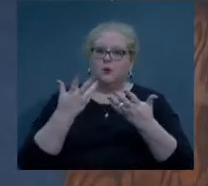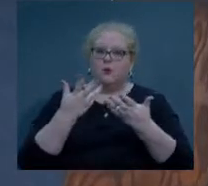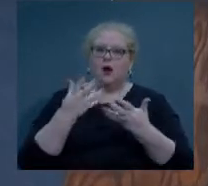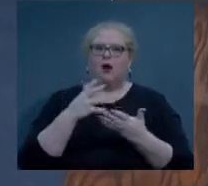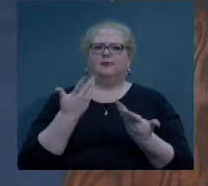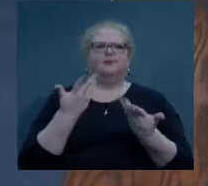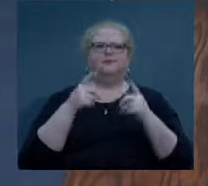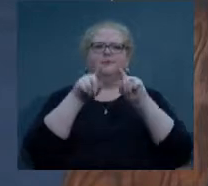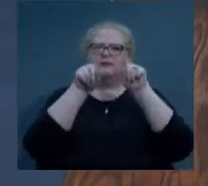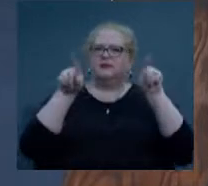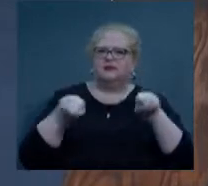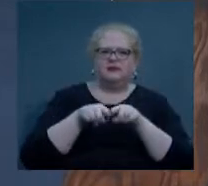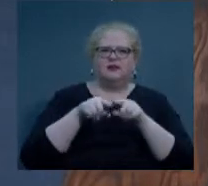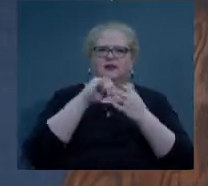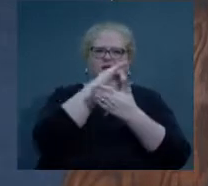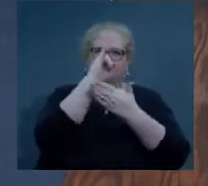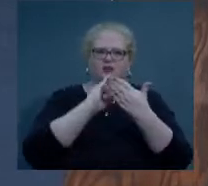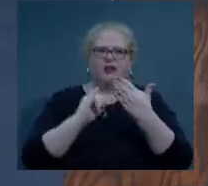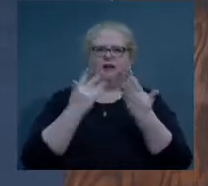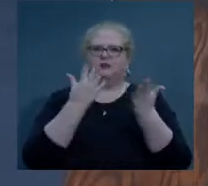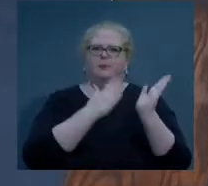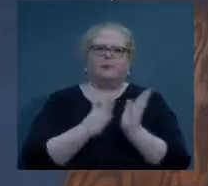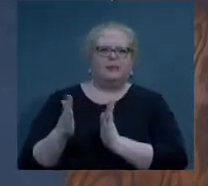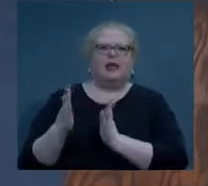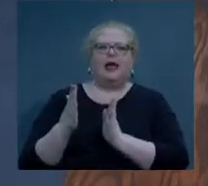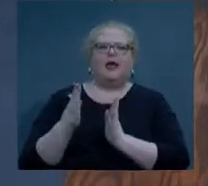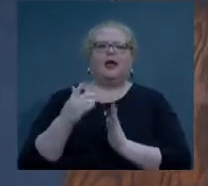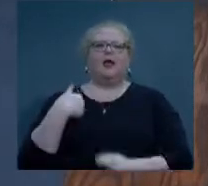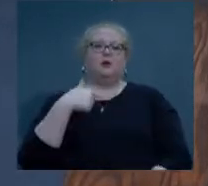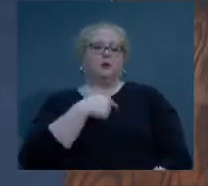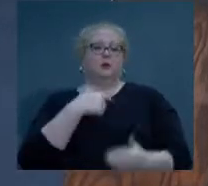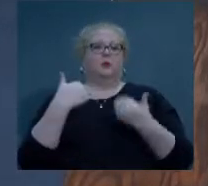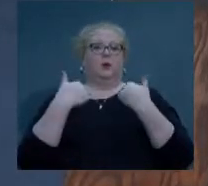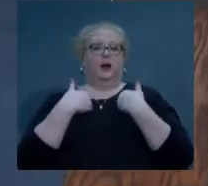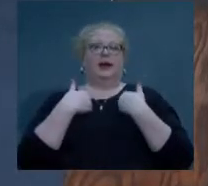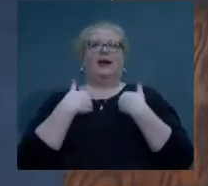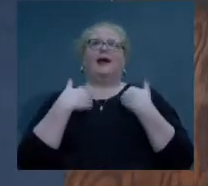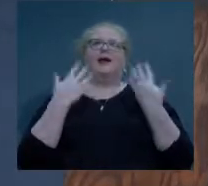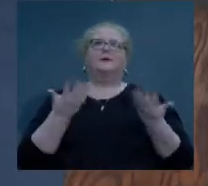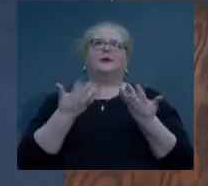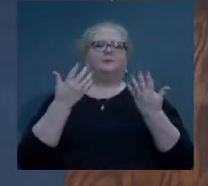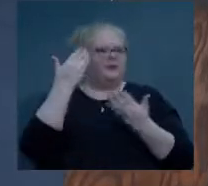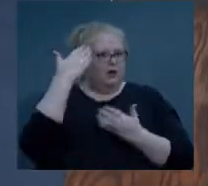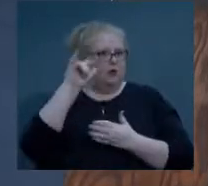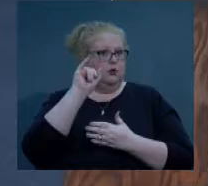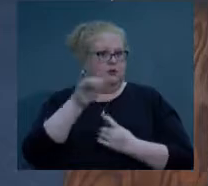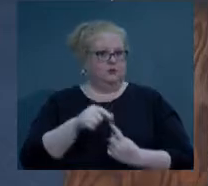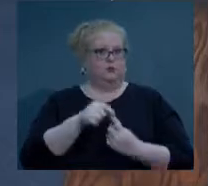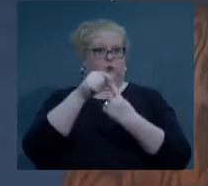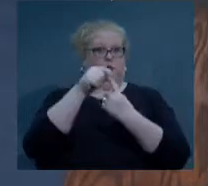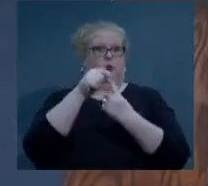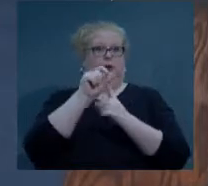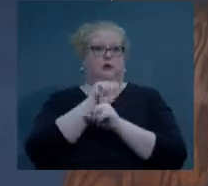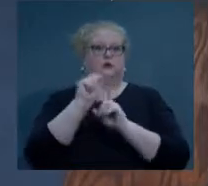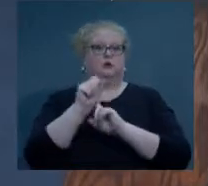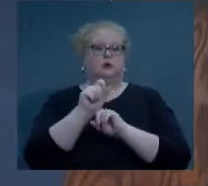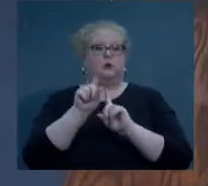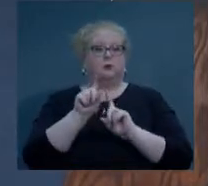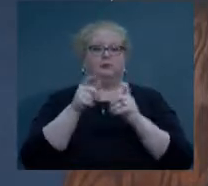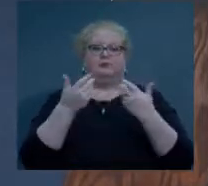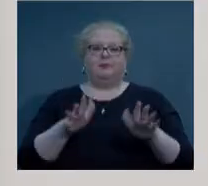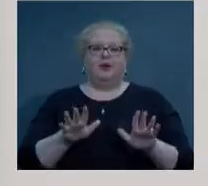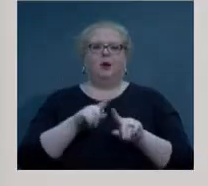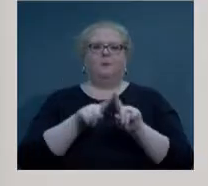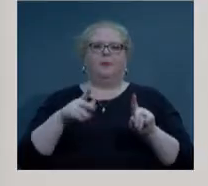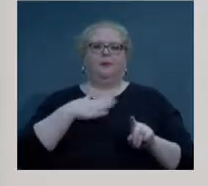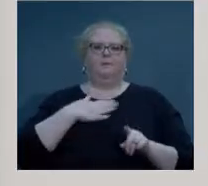sketch or the plan. We have I don't know if it's a unique situation, but my